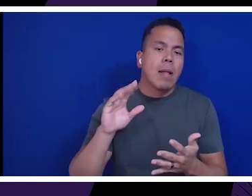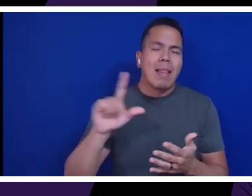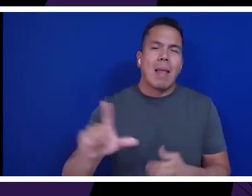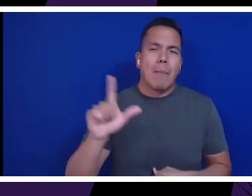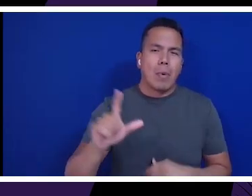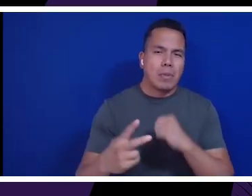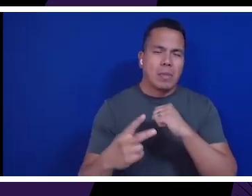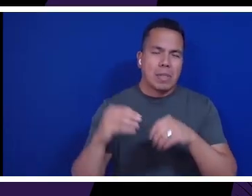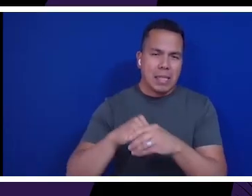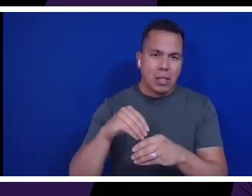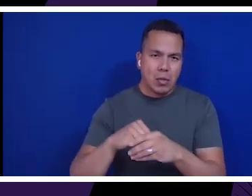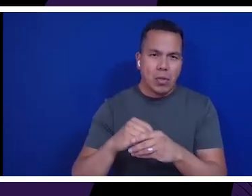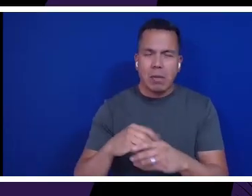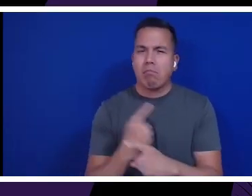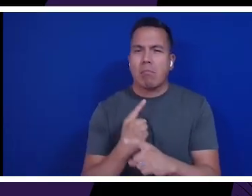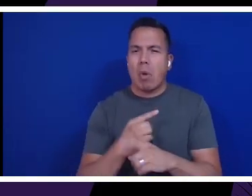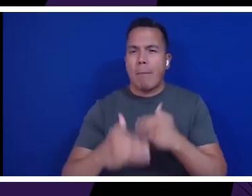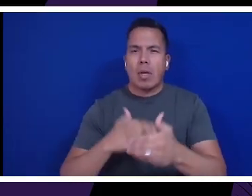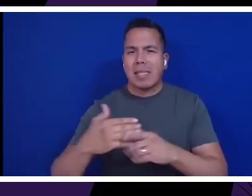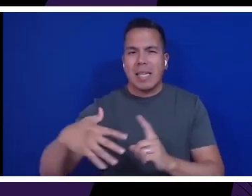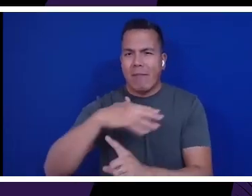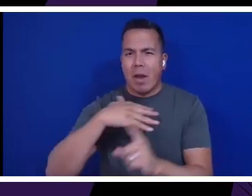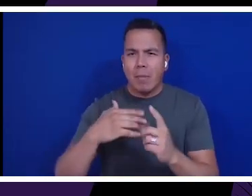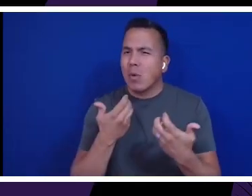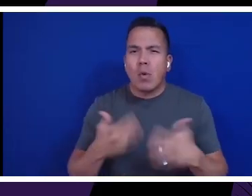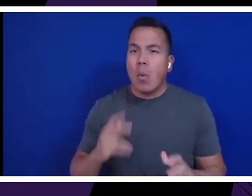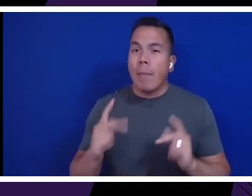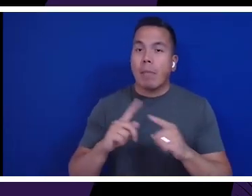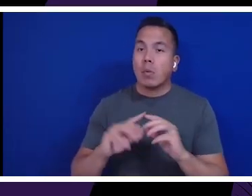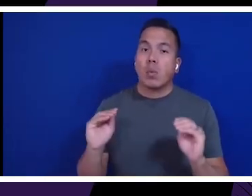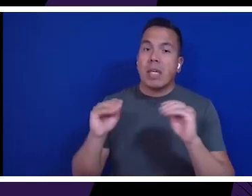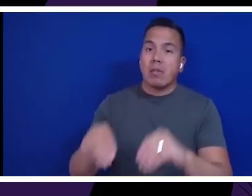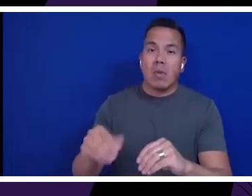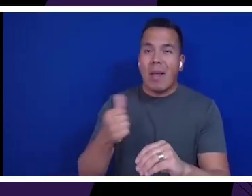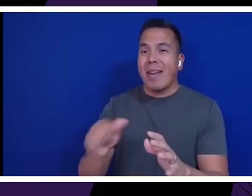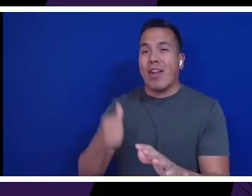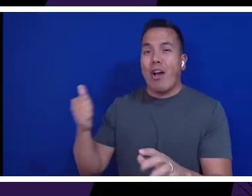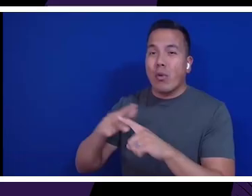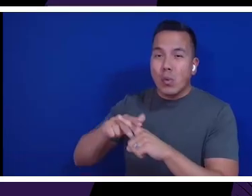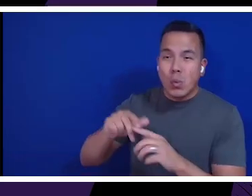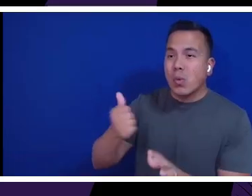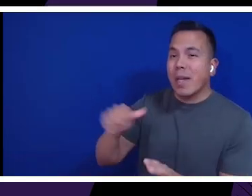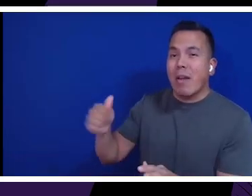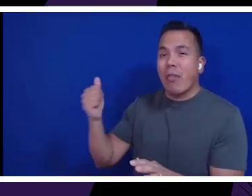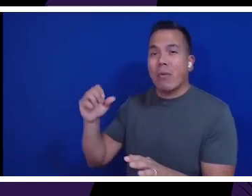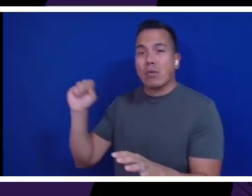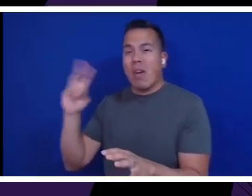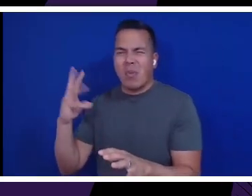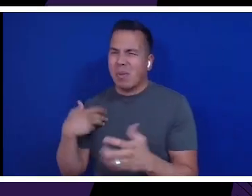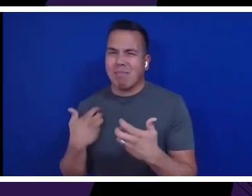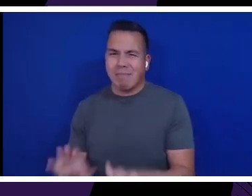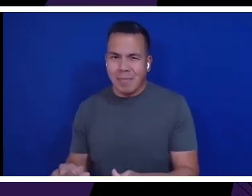processing environment. So people shouldn't have to install any other tools or software. And we also didn't want to